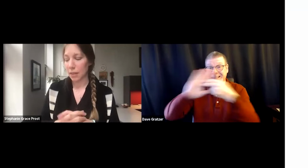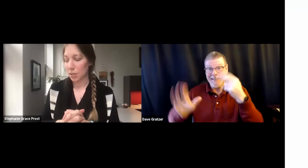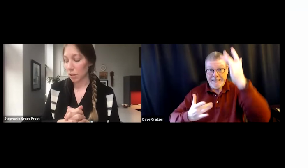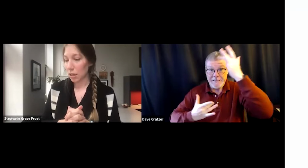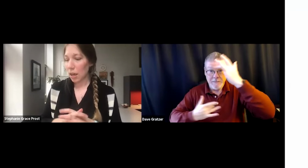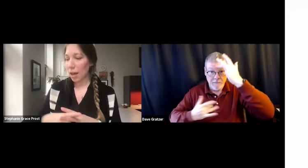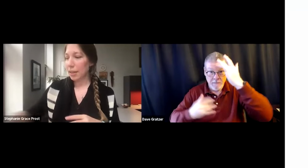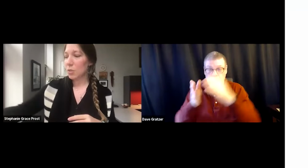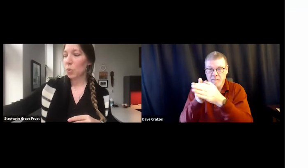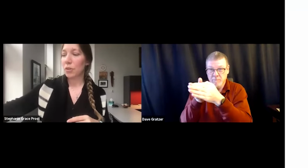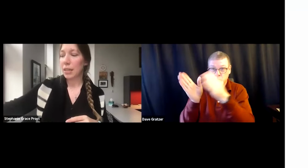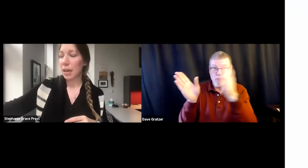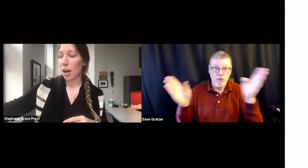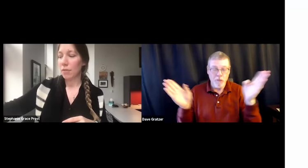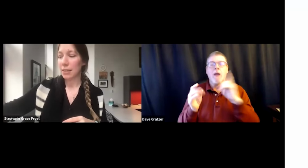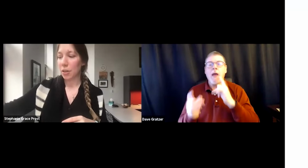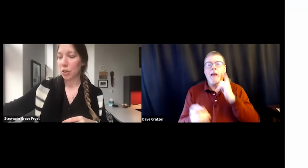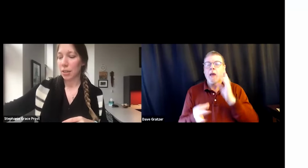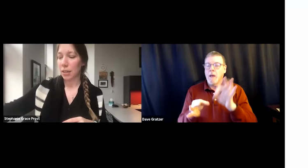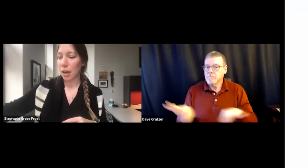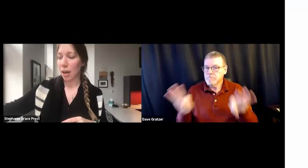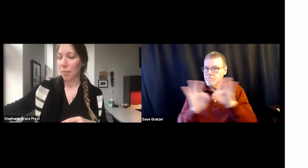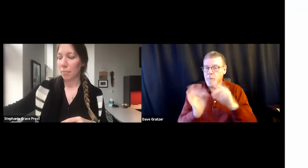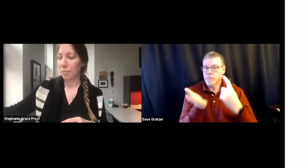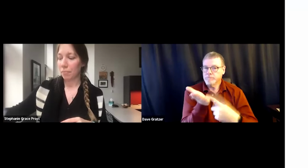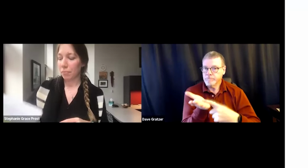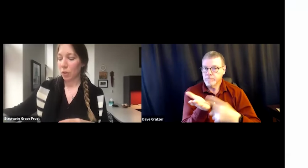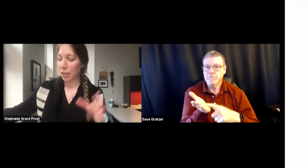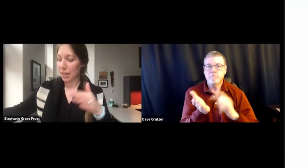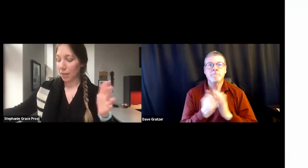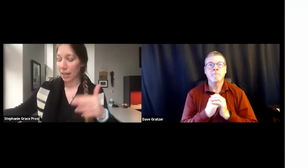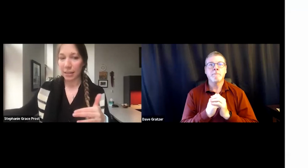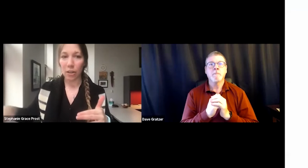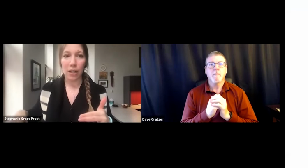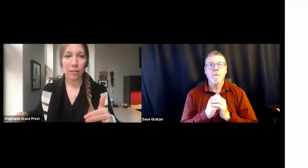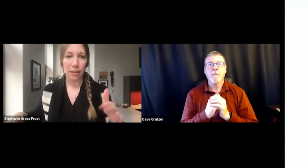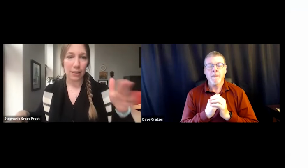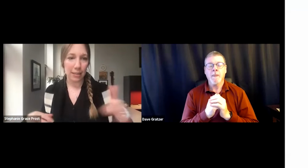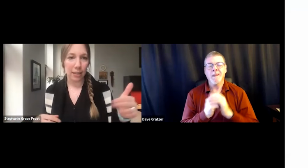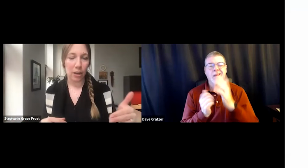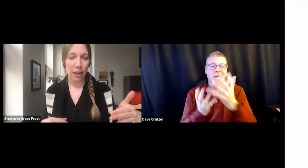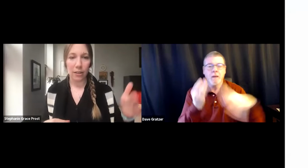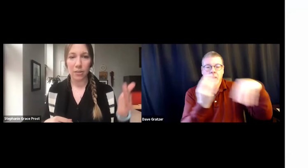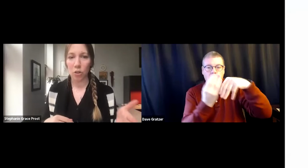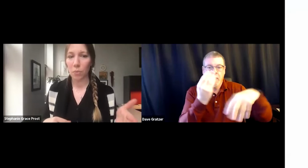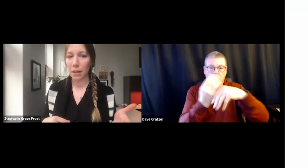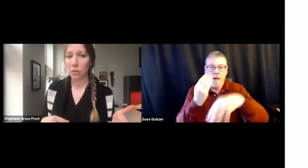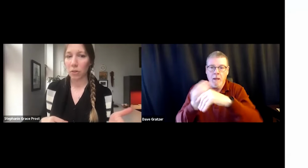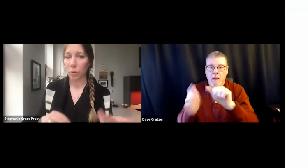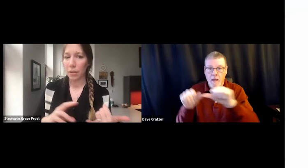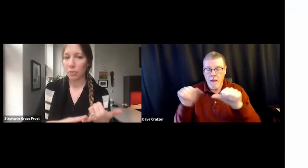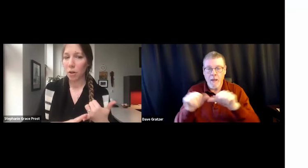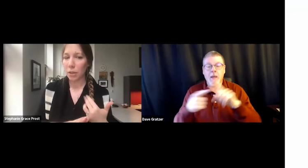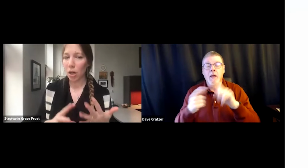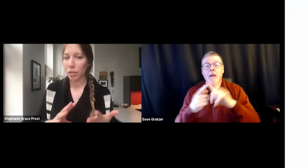prognoses, things of that sort, I think it's worthy of discussion with these kind of ancillary areas, durable